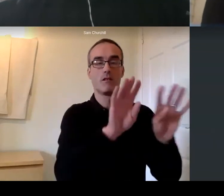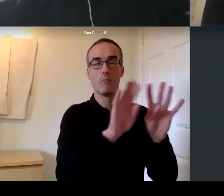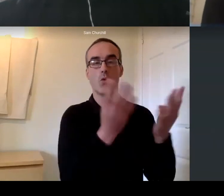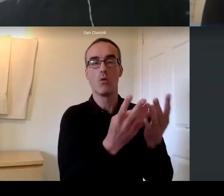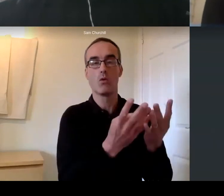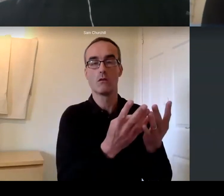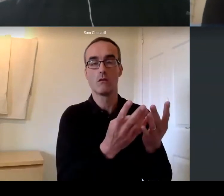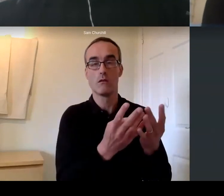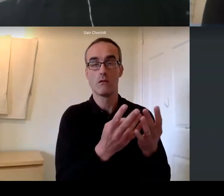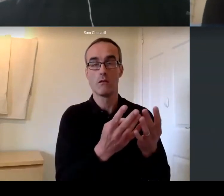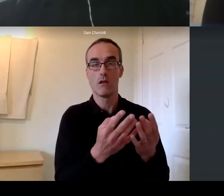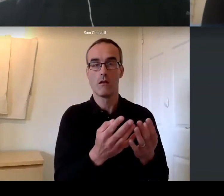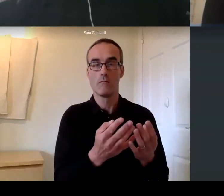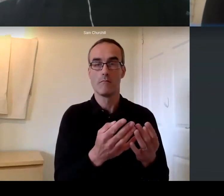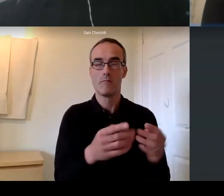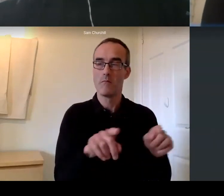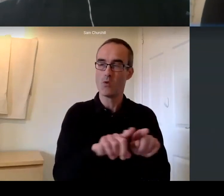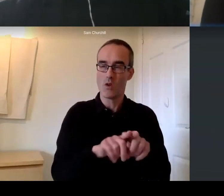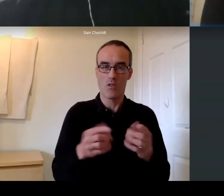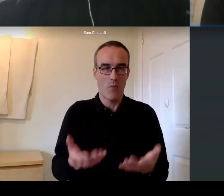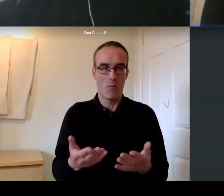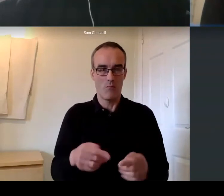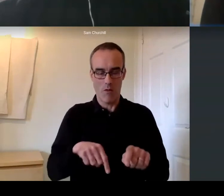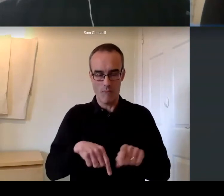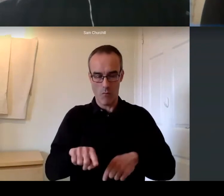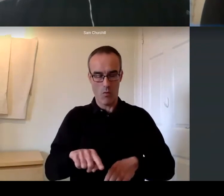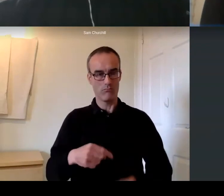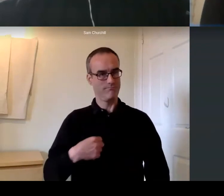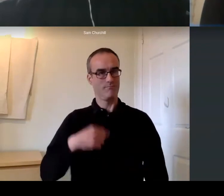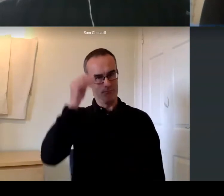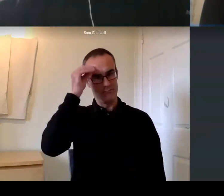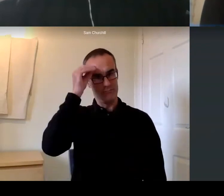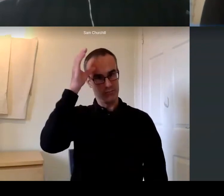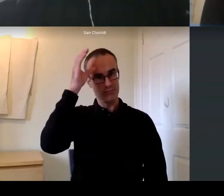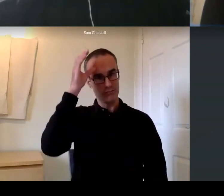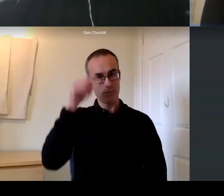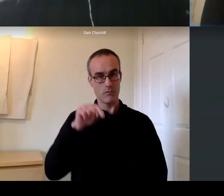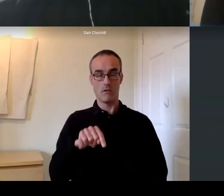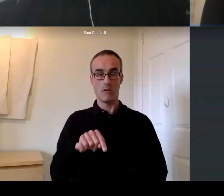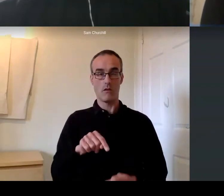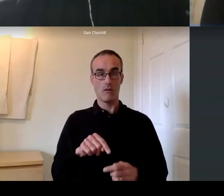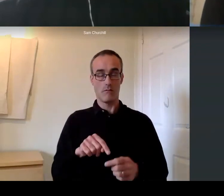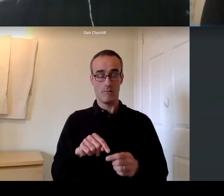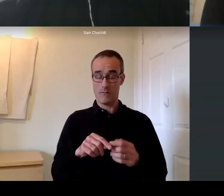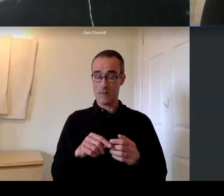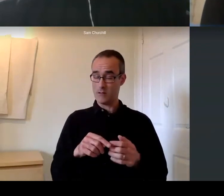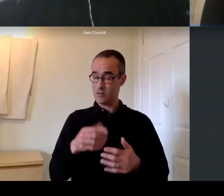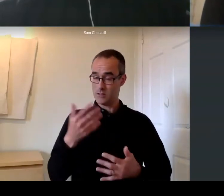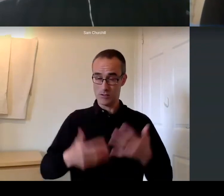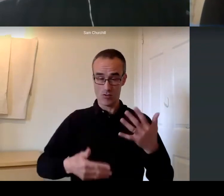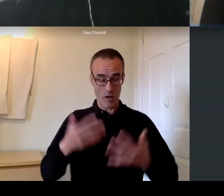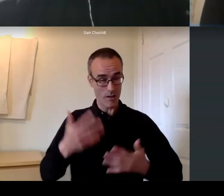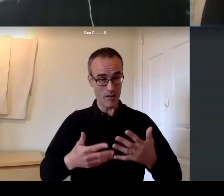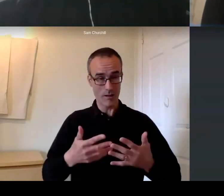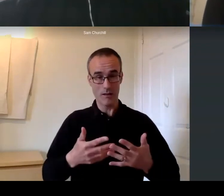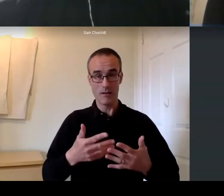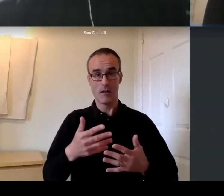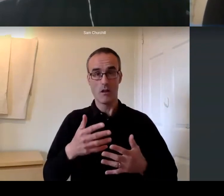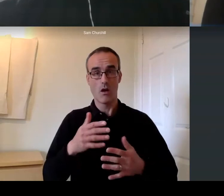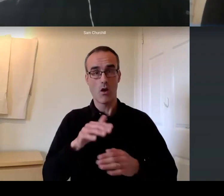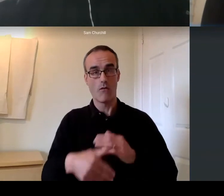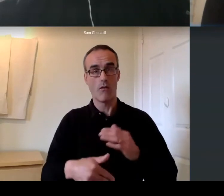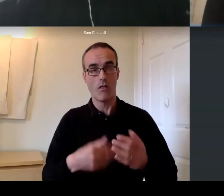really struggling financially. Now, when you got that diversity within your clubs, within the boardroom, it opens up a lot of avenues commercially. And, I found